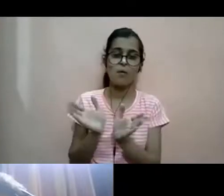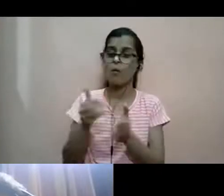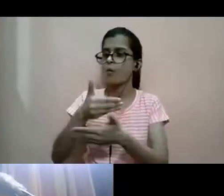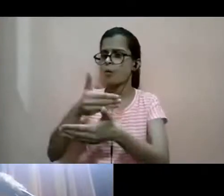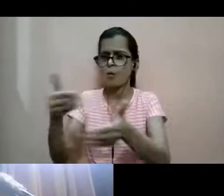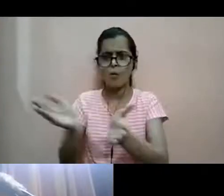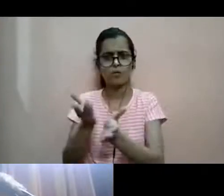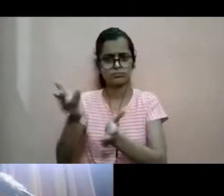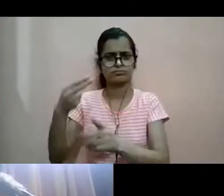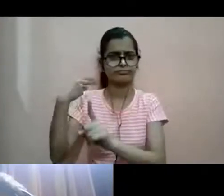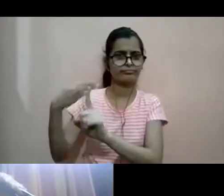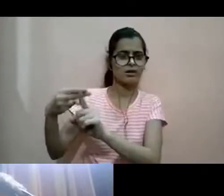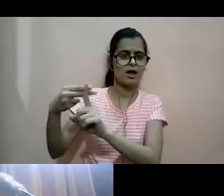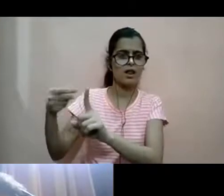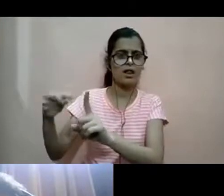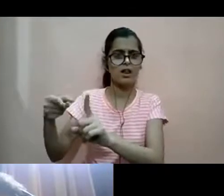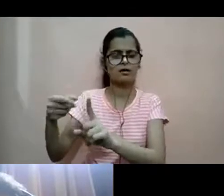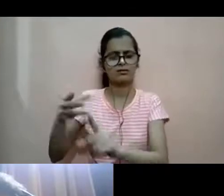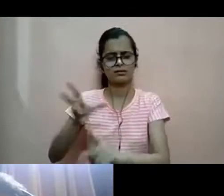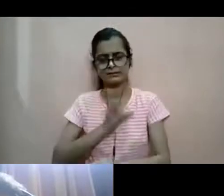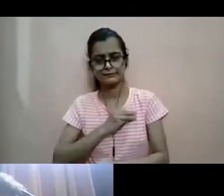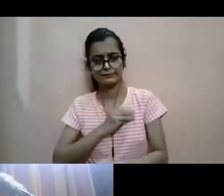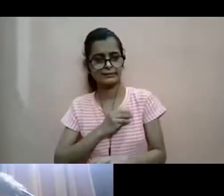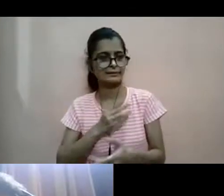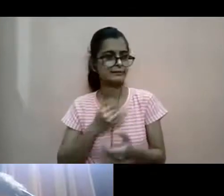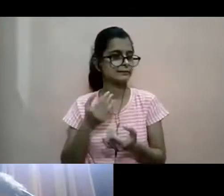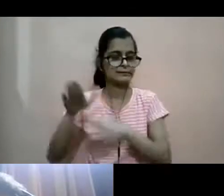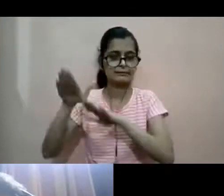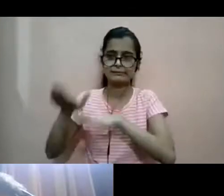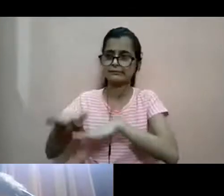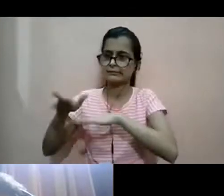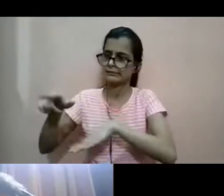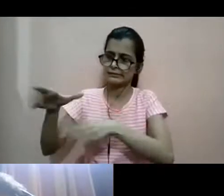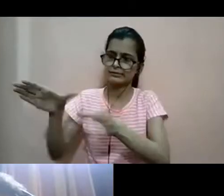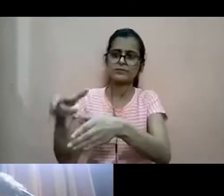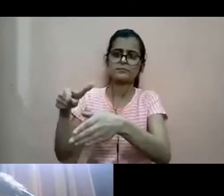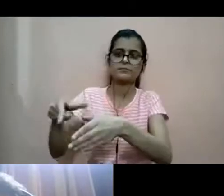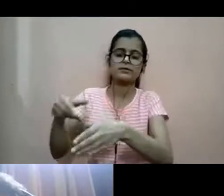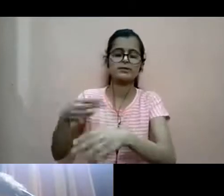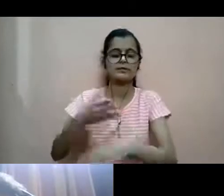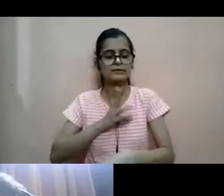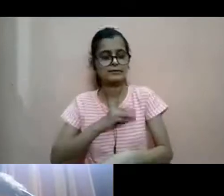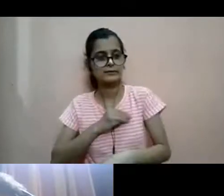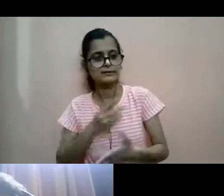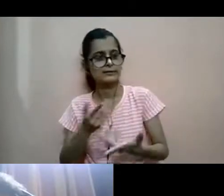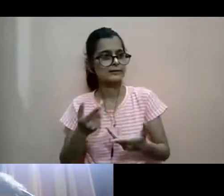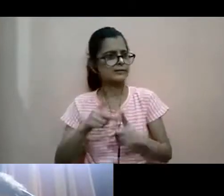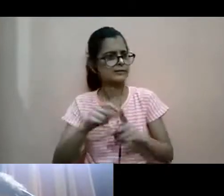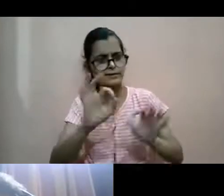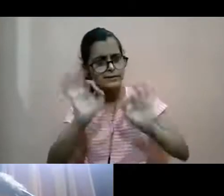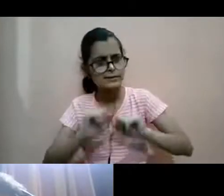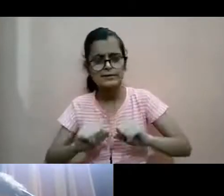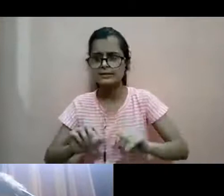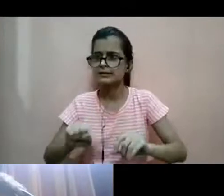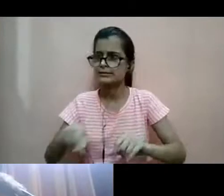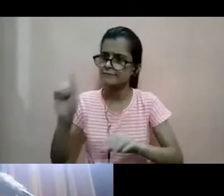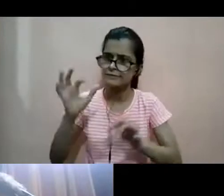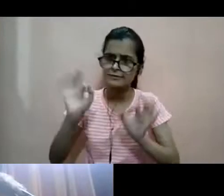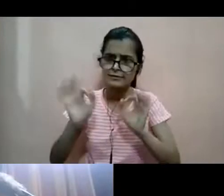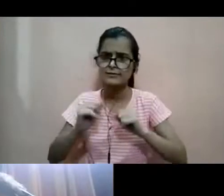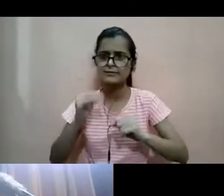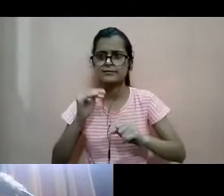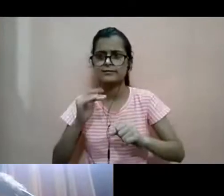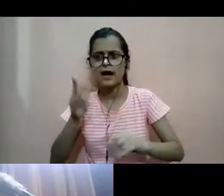even when we want to say dependency is not so terrible, and we're taking care of this dependent, we still inhabit